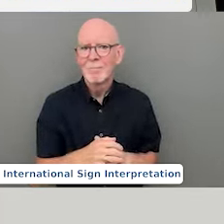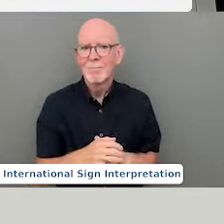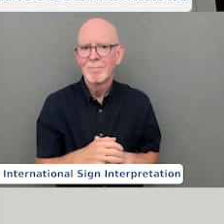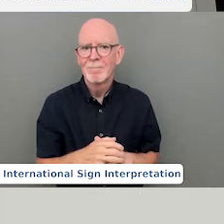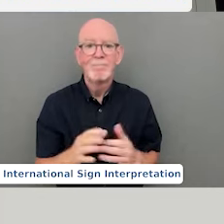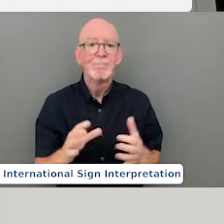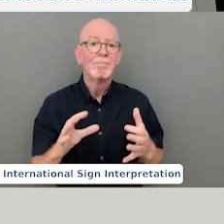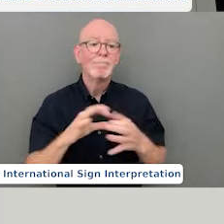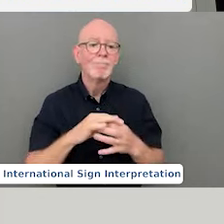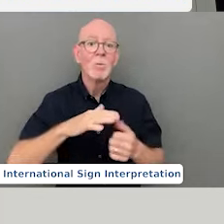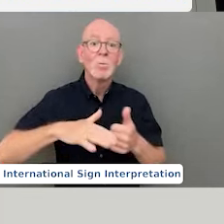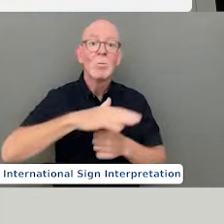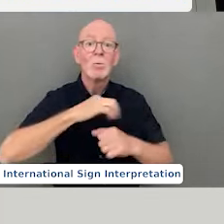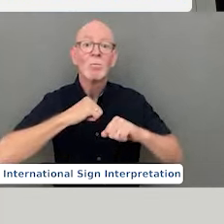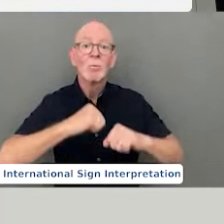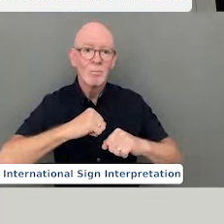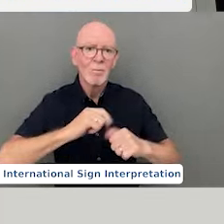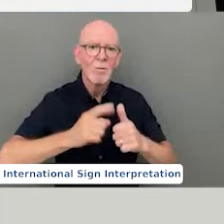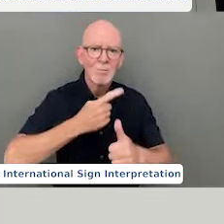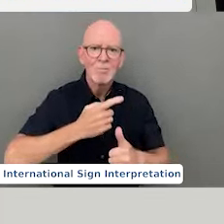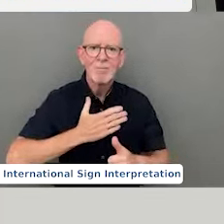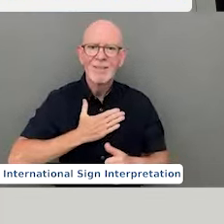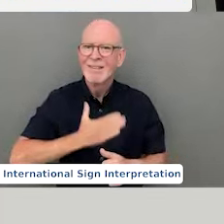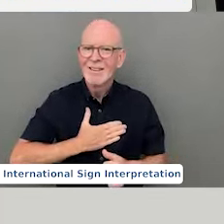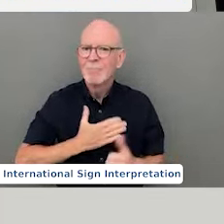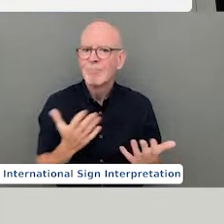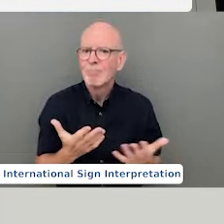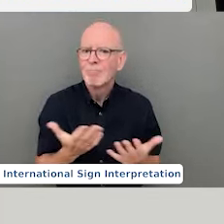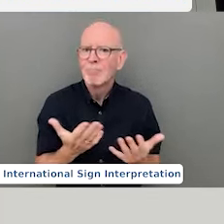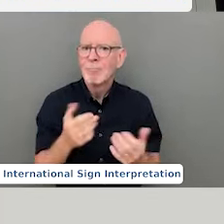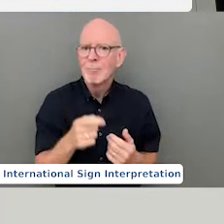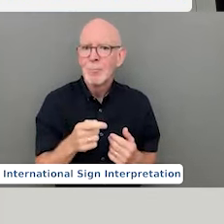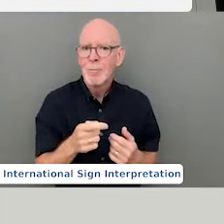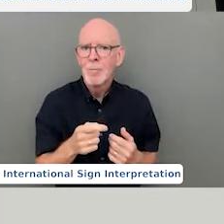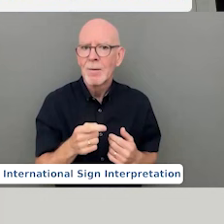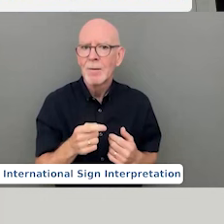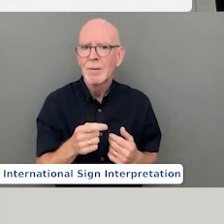the people in that local communities. And